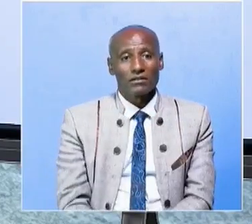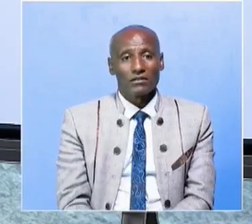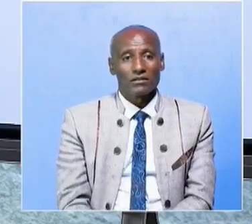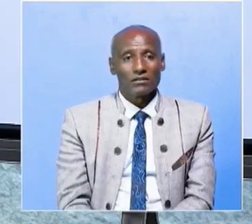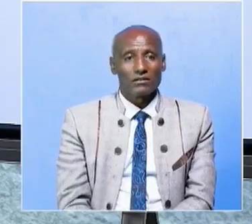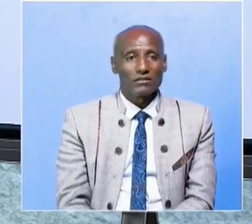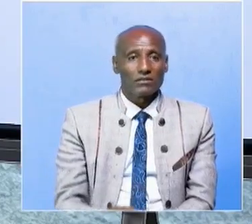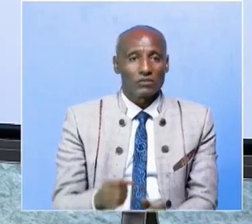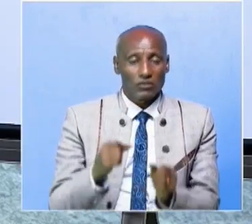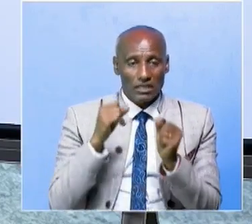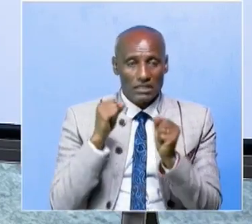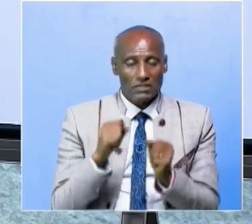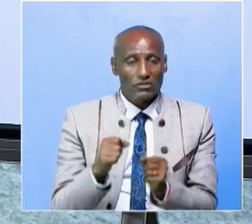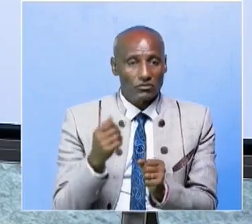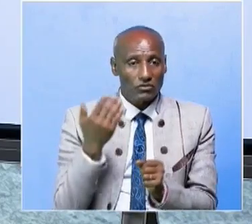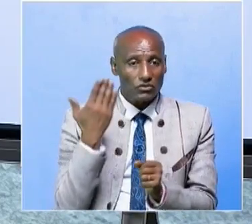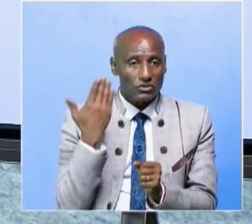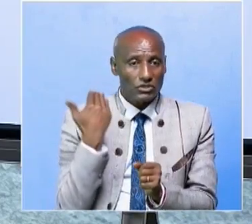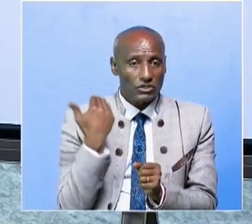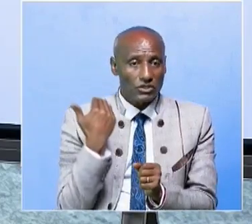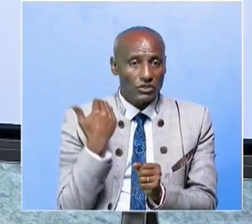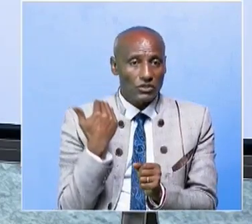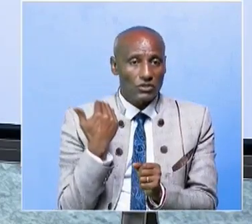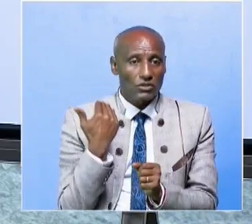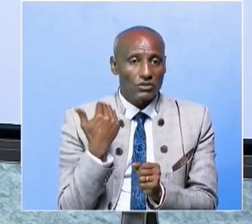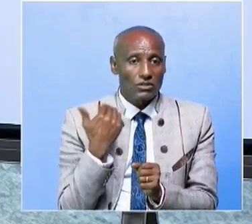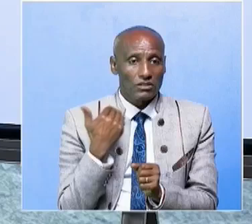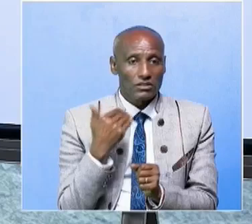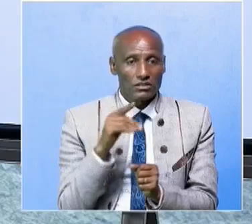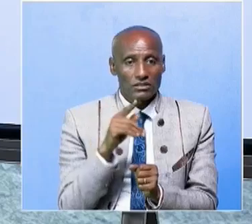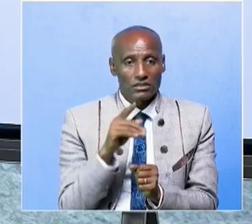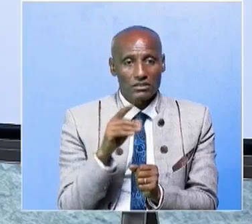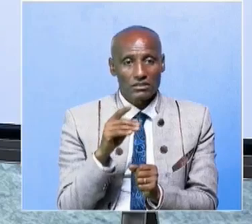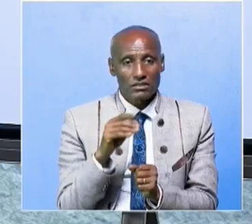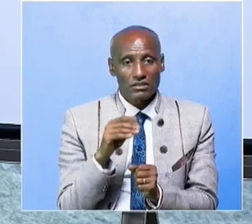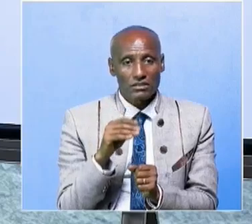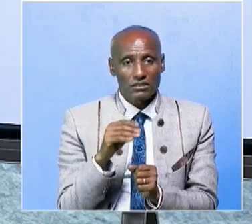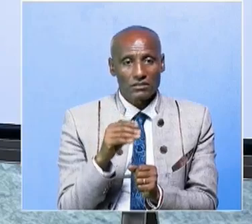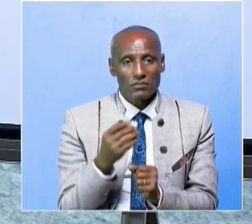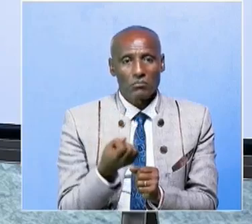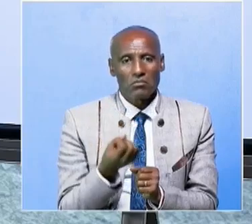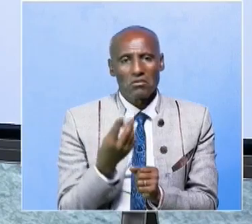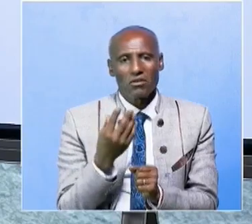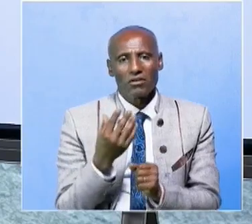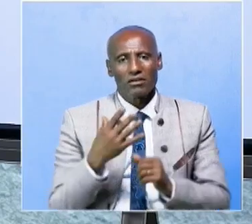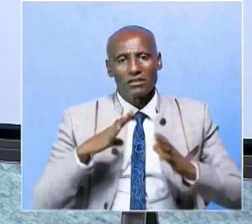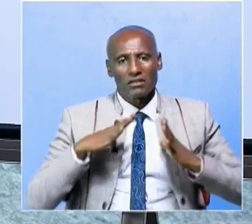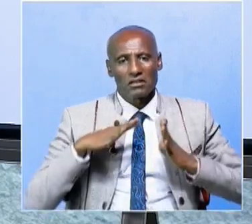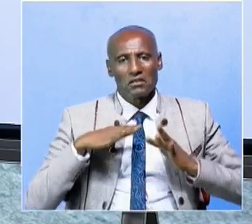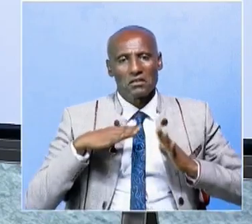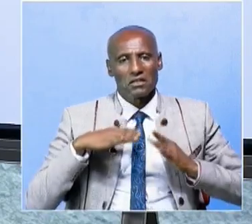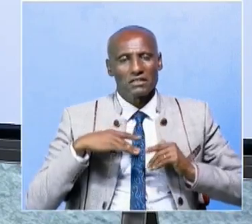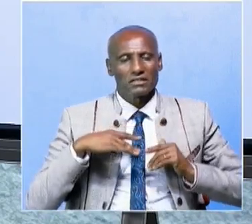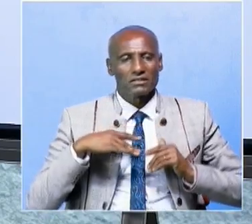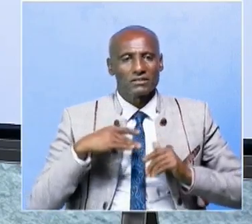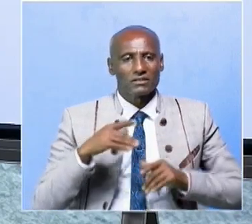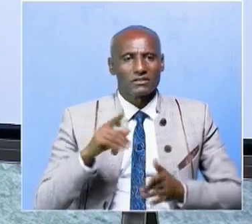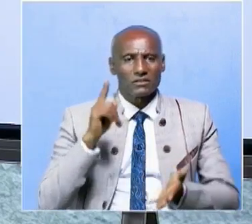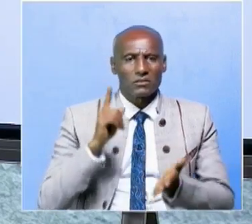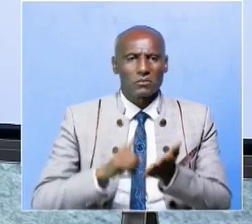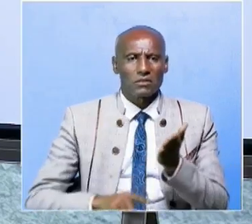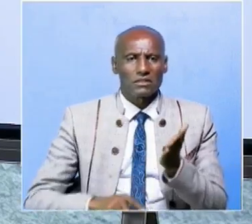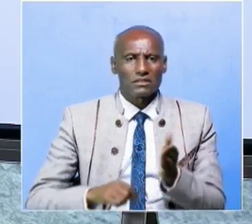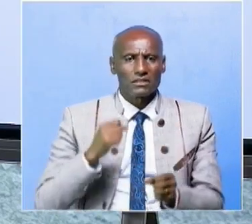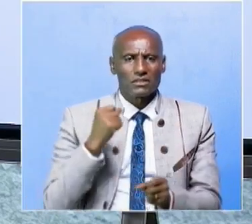you or would you or how would you? It is what? More relaxed. And what do you say? If you